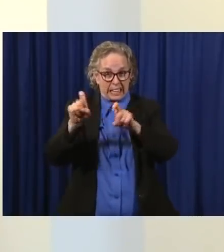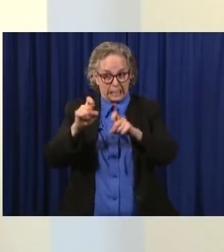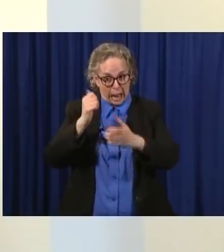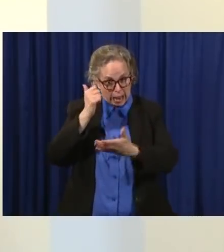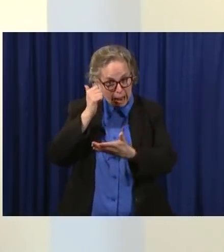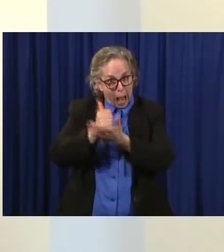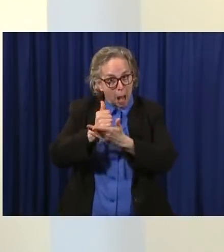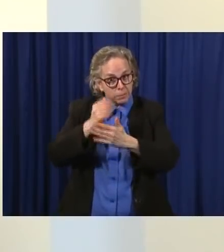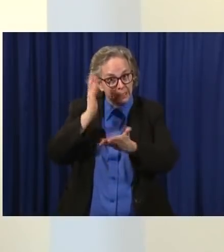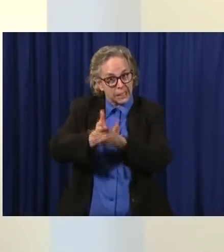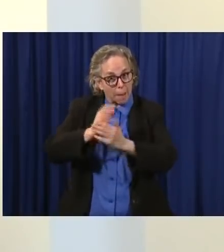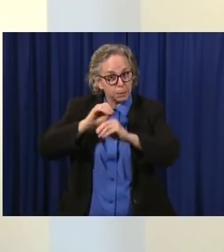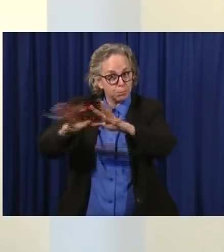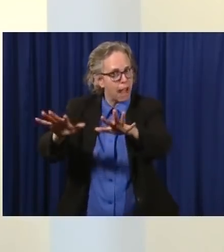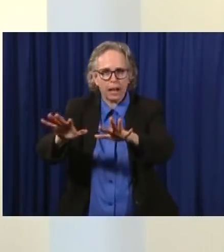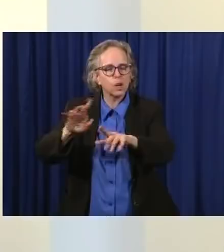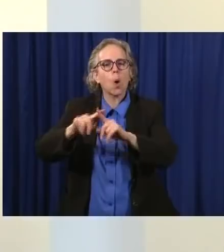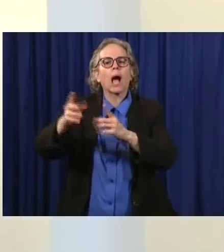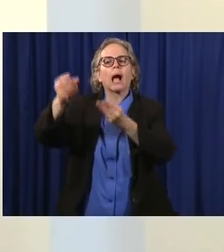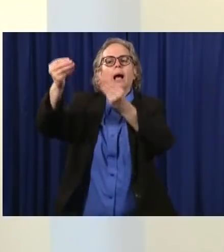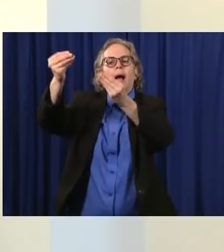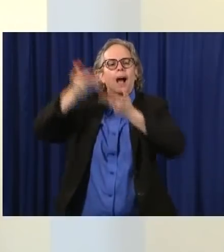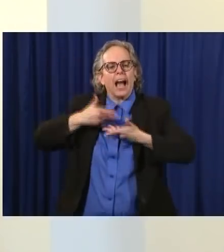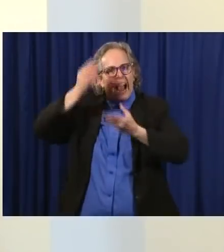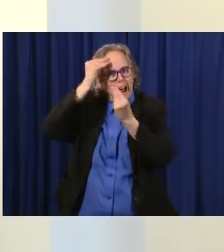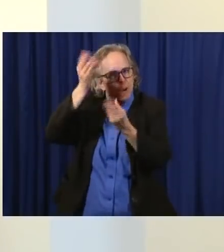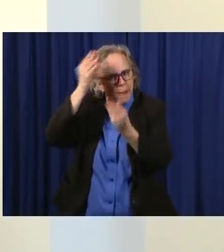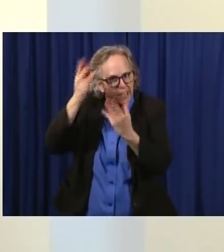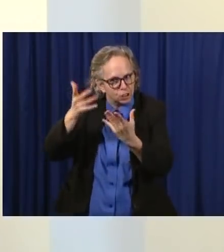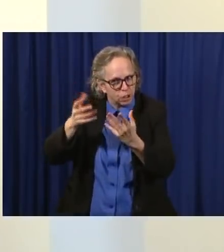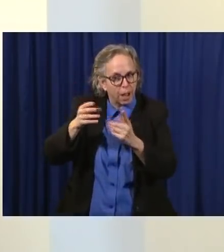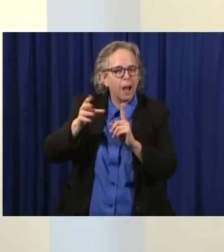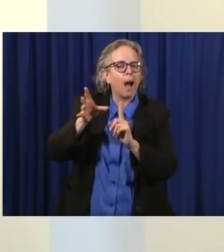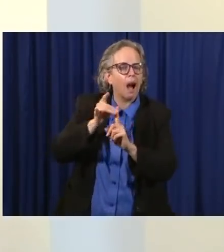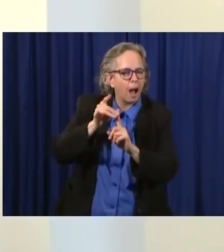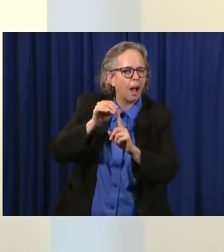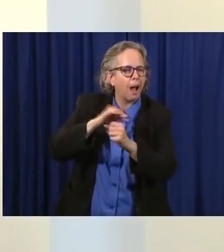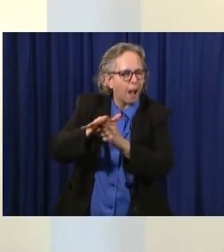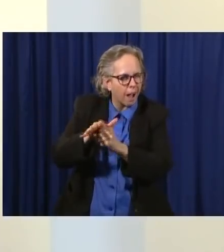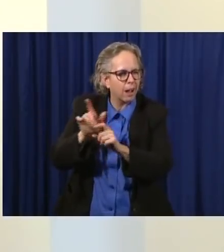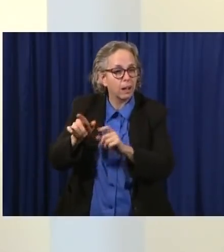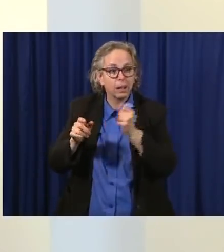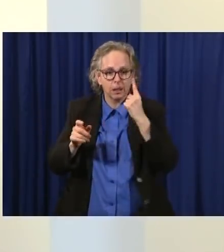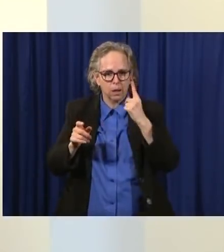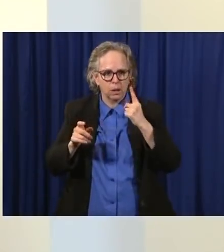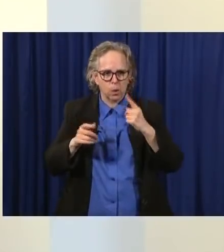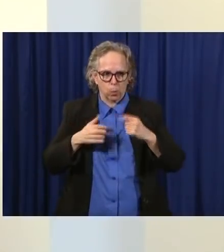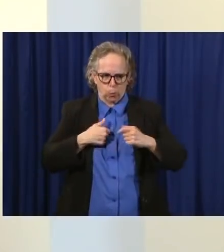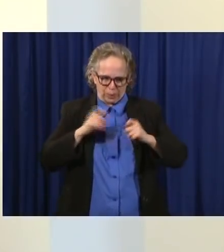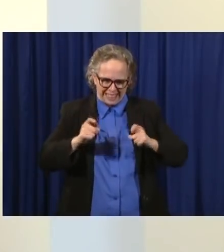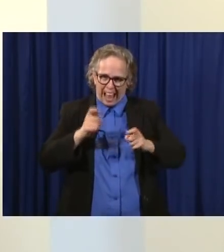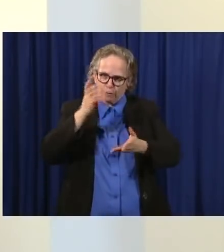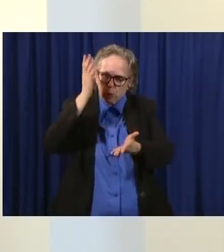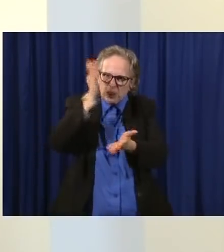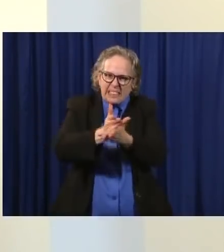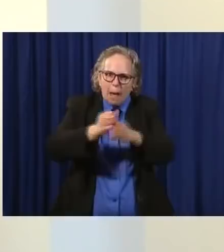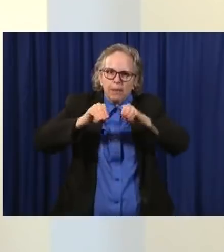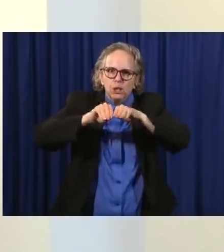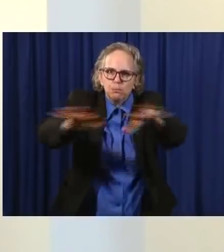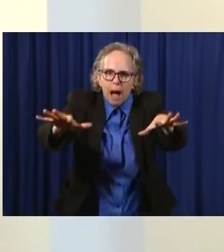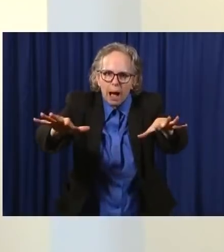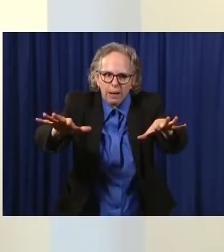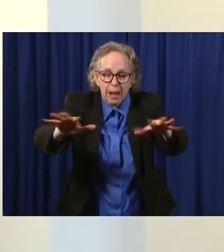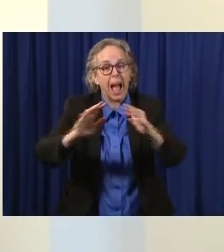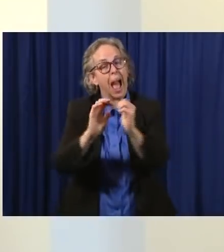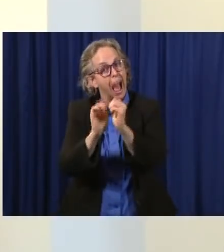It gives us a clue so we can go out and stop the spread with our contact tracing. But the biggest thing that will stop the spread of disease, quite